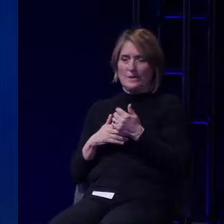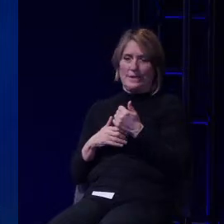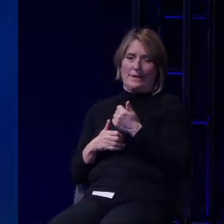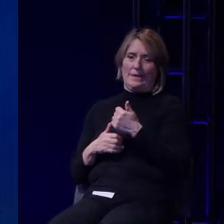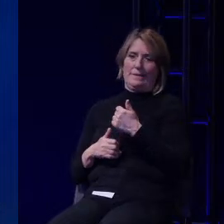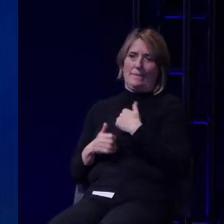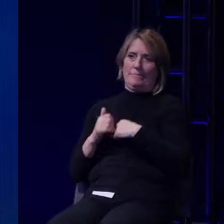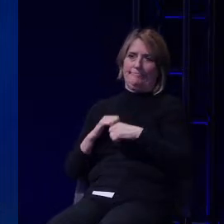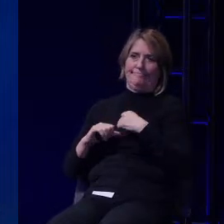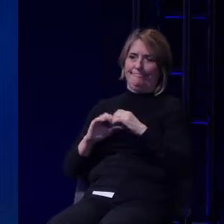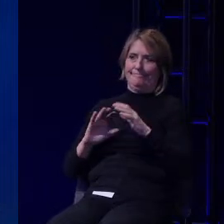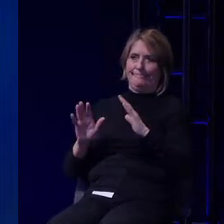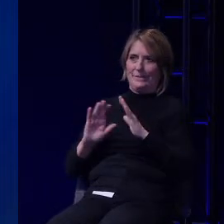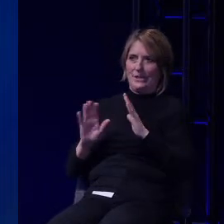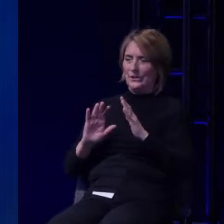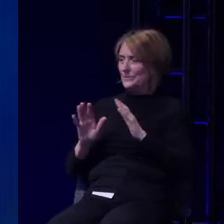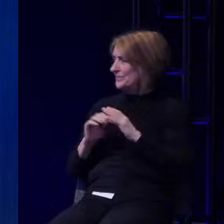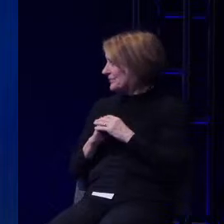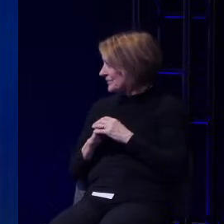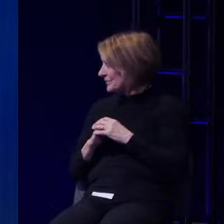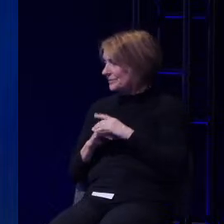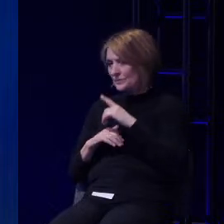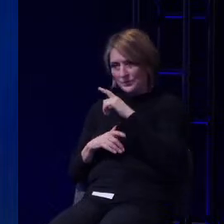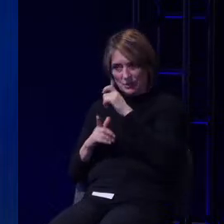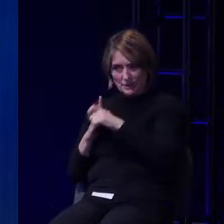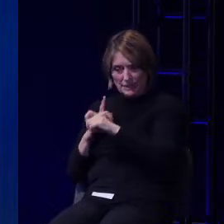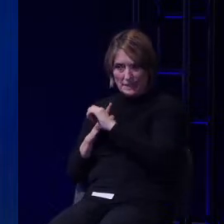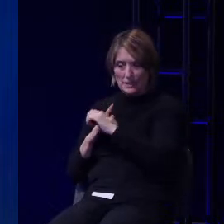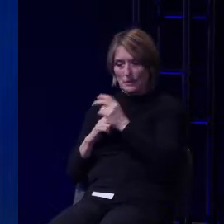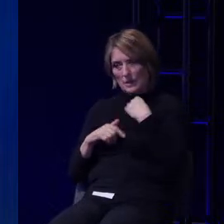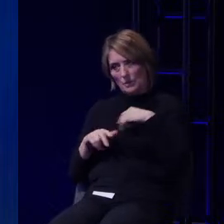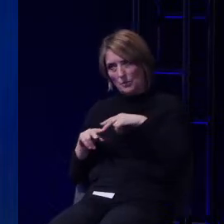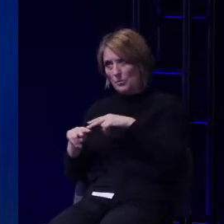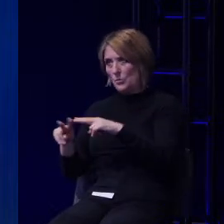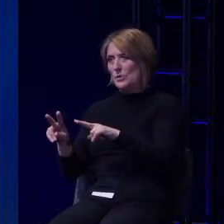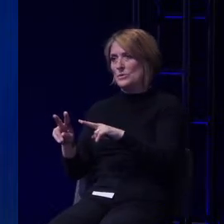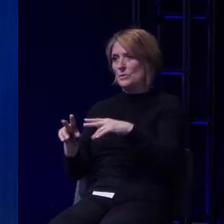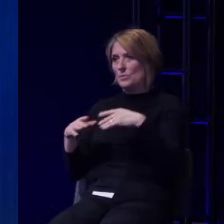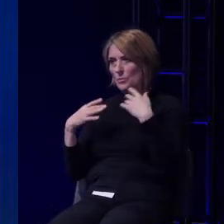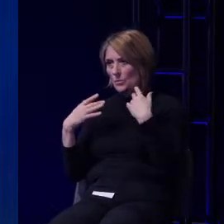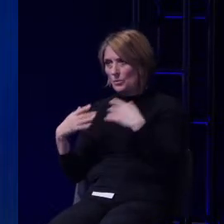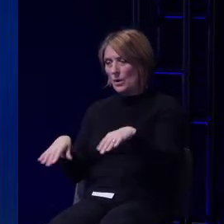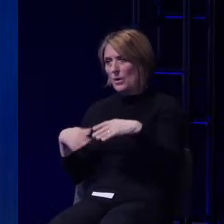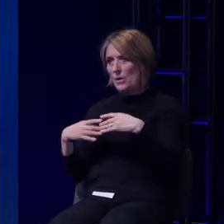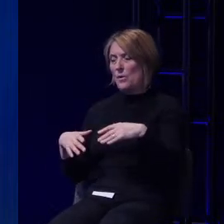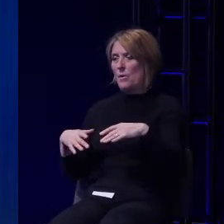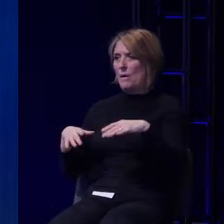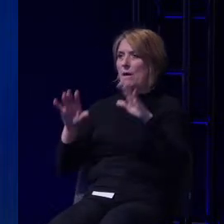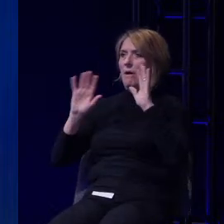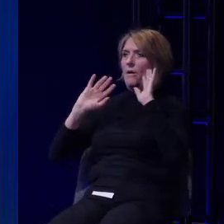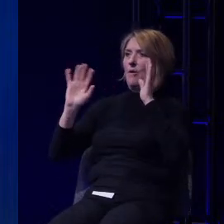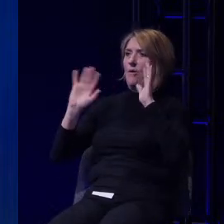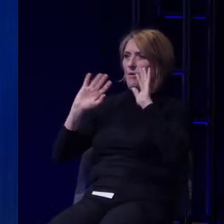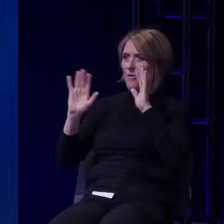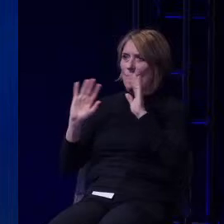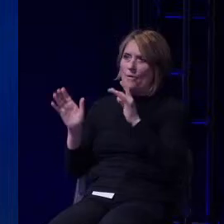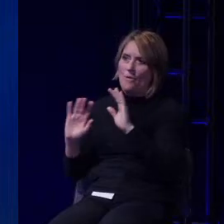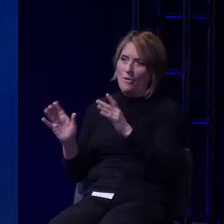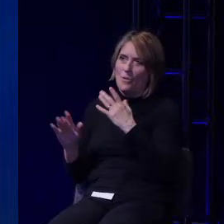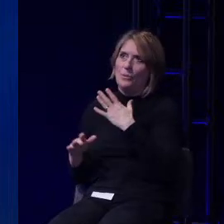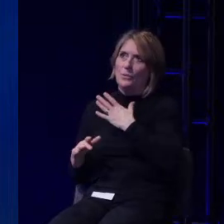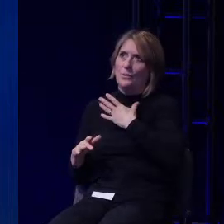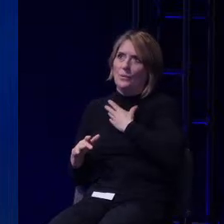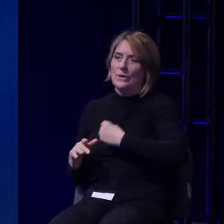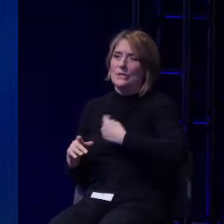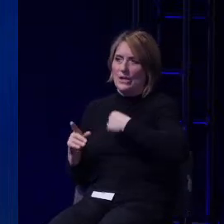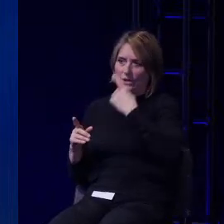that. No. Well, no, I'm just, because what you did, I watched it, and I was in awe of it like that. I wish I could have done what you